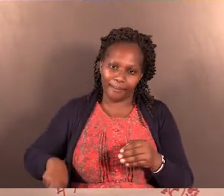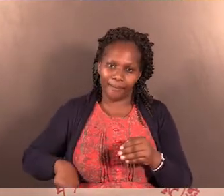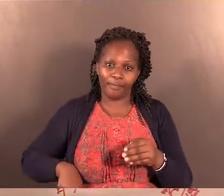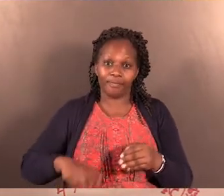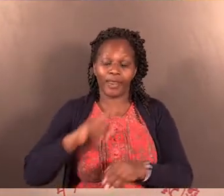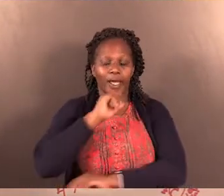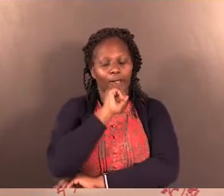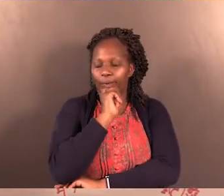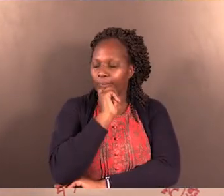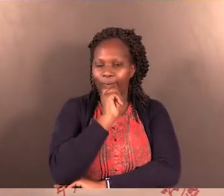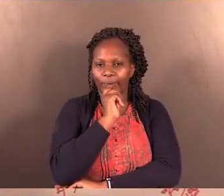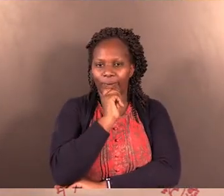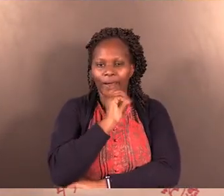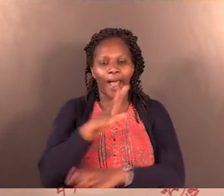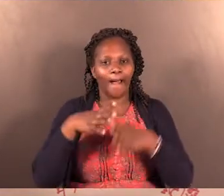That was a big